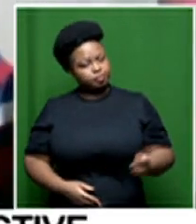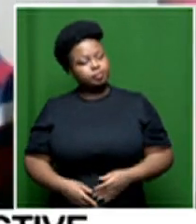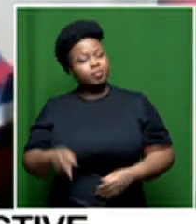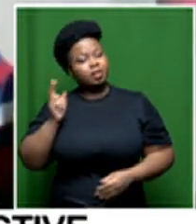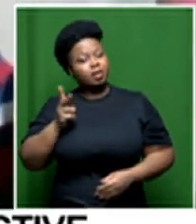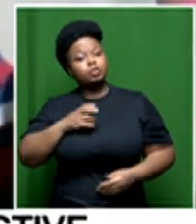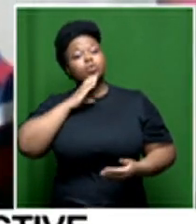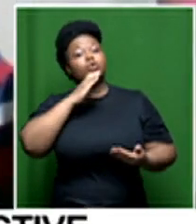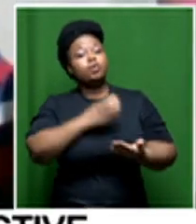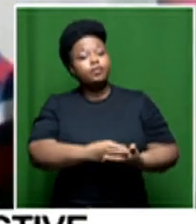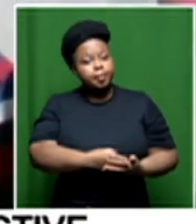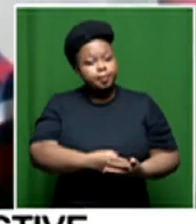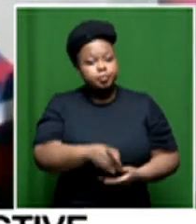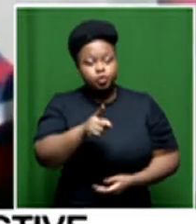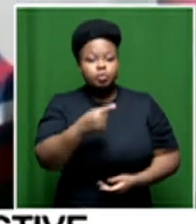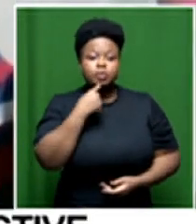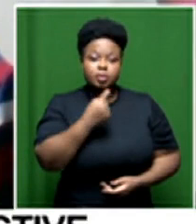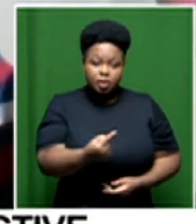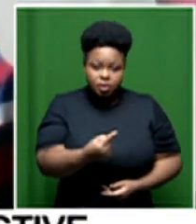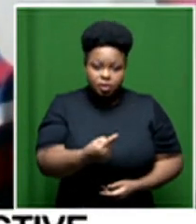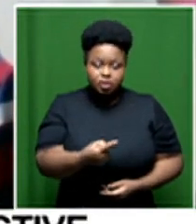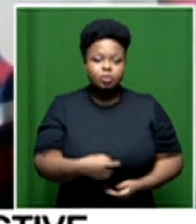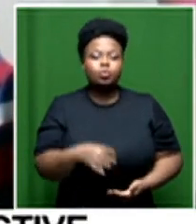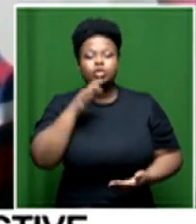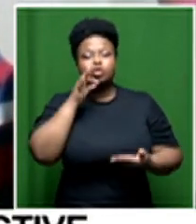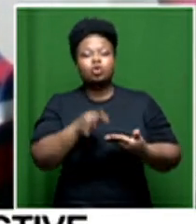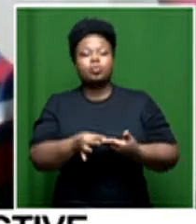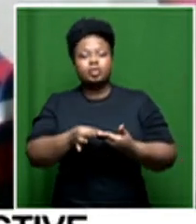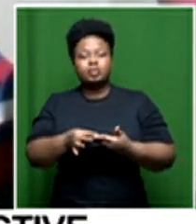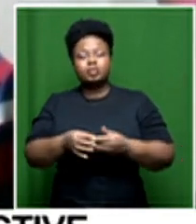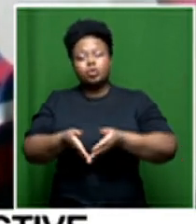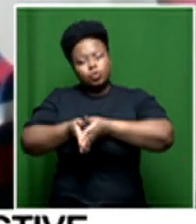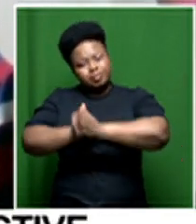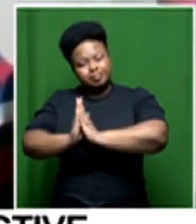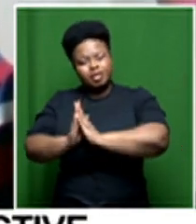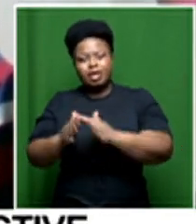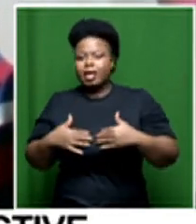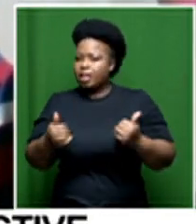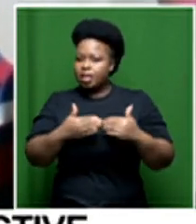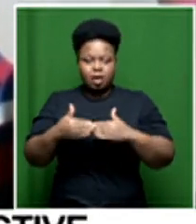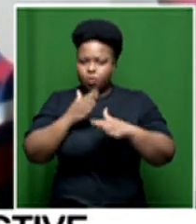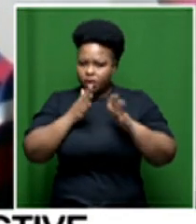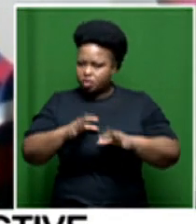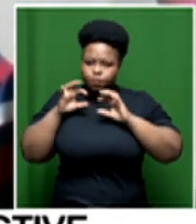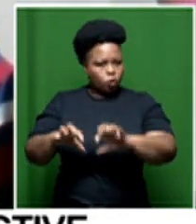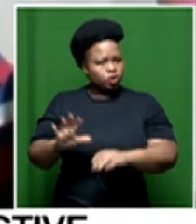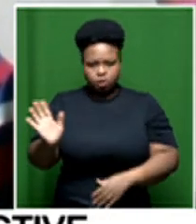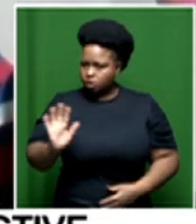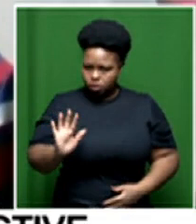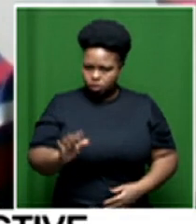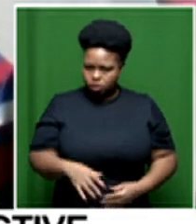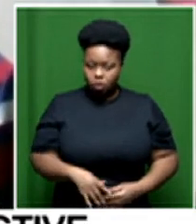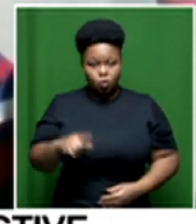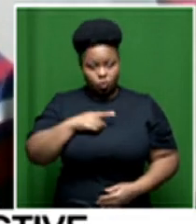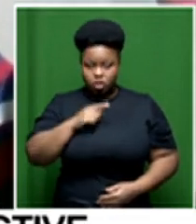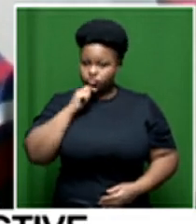that confirmation. You are going to recommend and urge healthcare workers to get it, not force them to get it, because